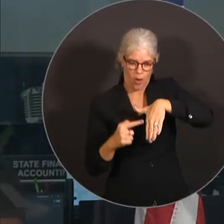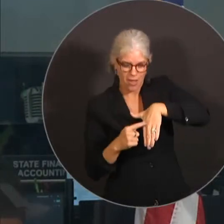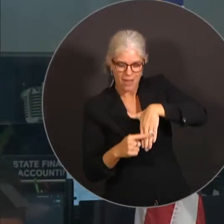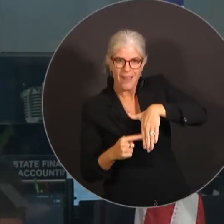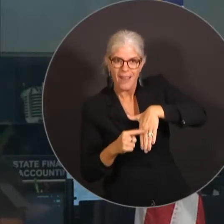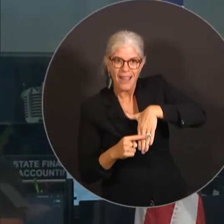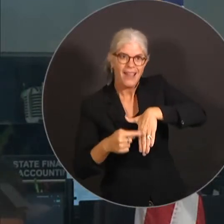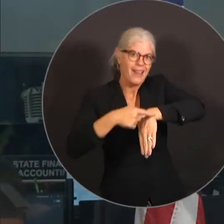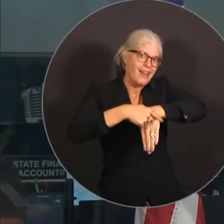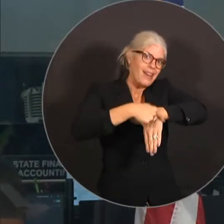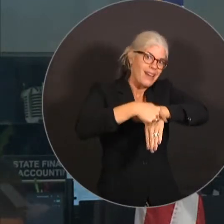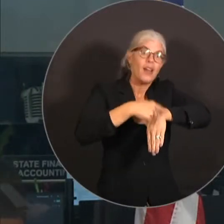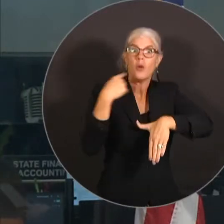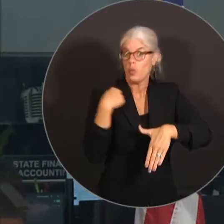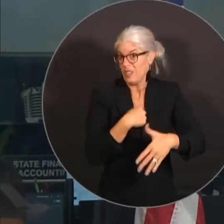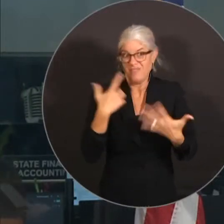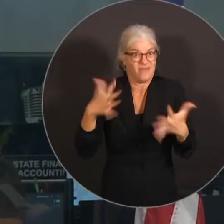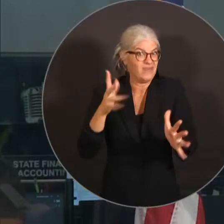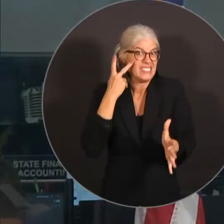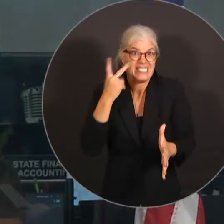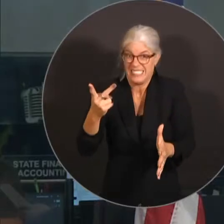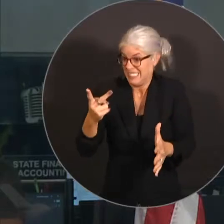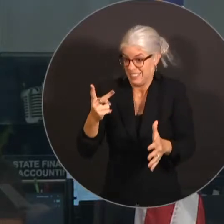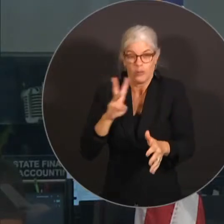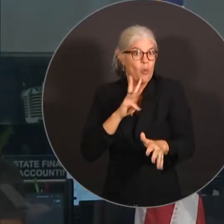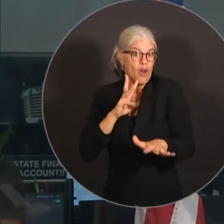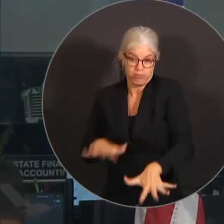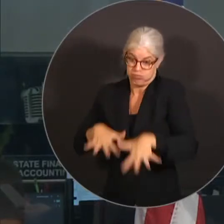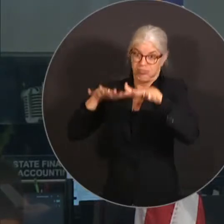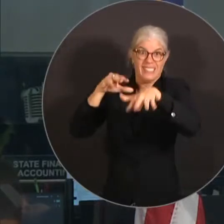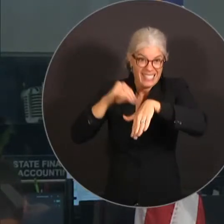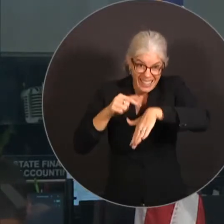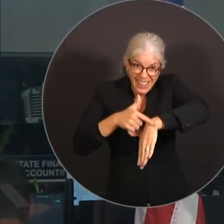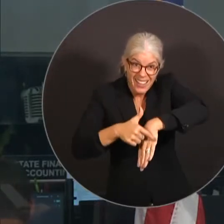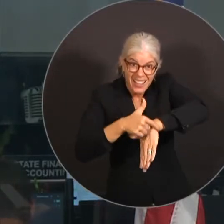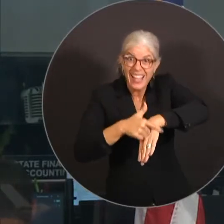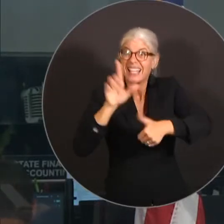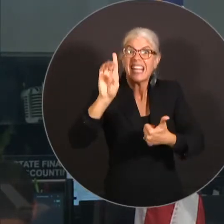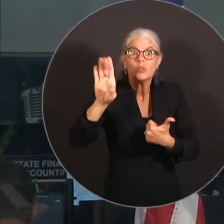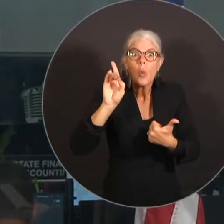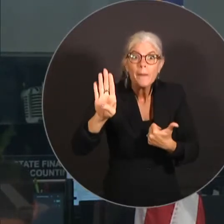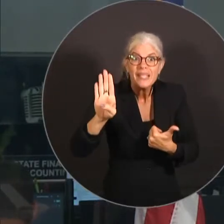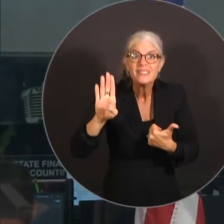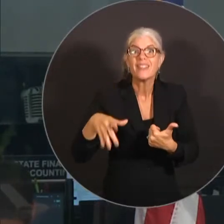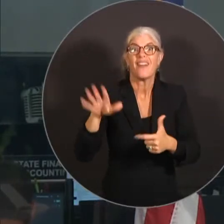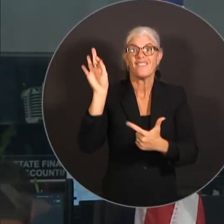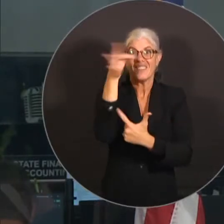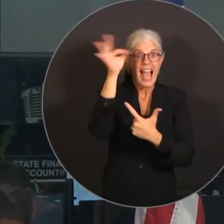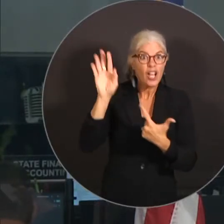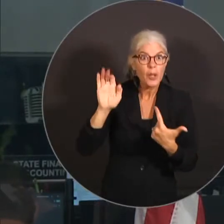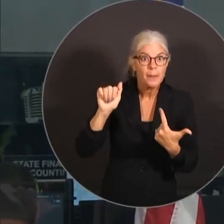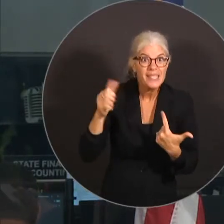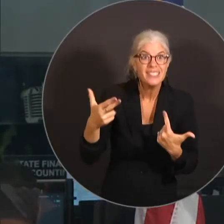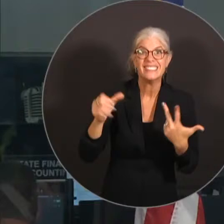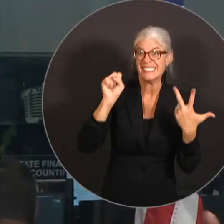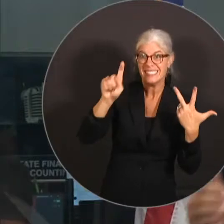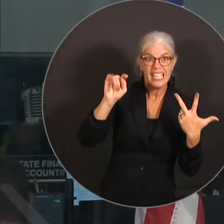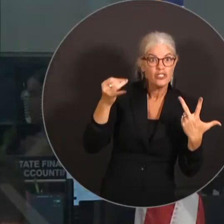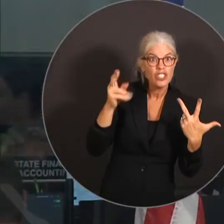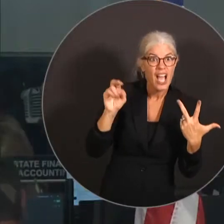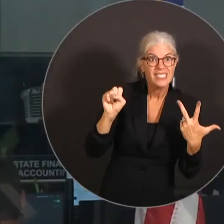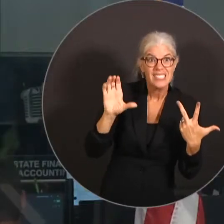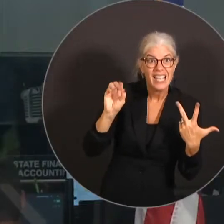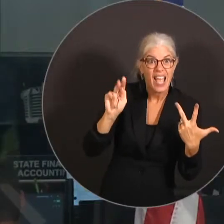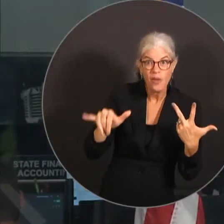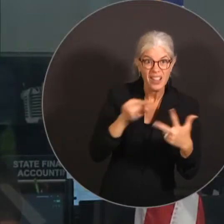see storm surge in northeast Florida, places like Daytona Beach, Flagler Beach, St. Johns County. I think you will see that coming